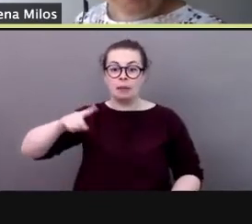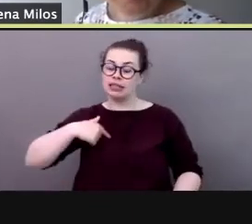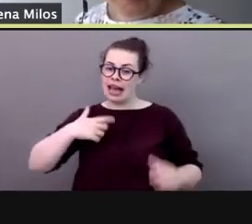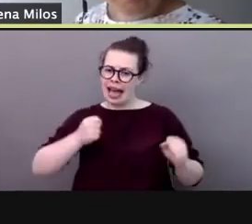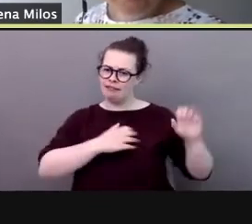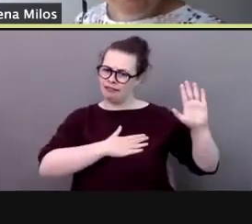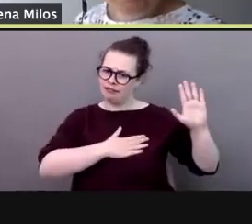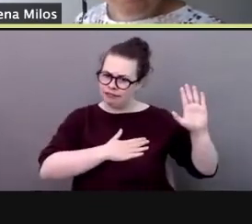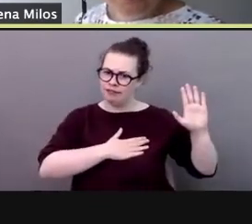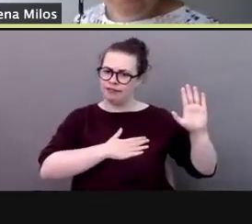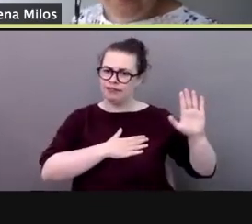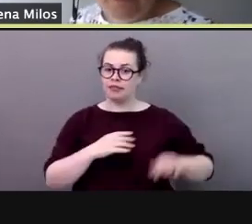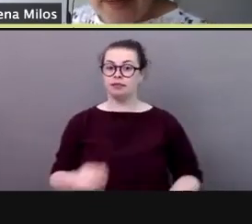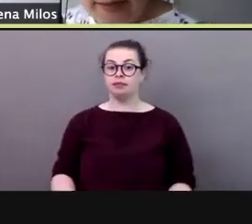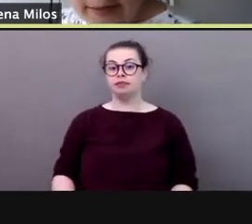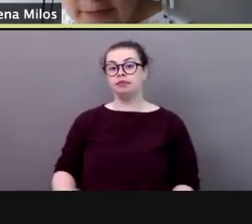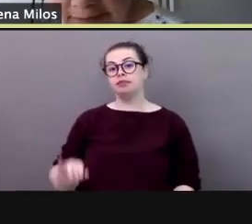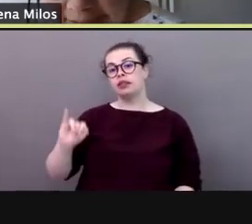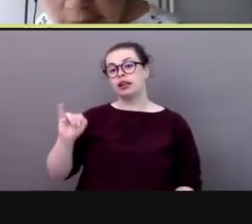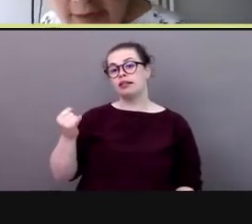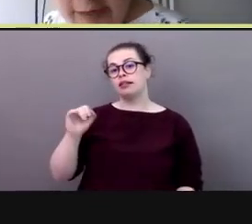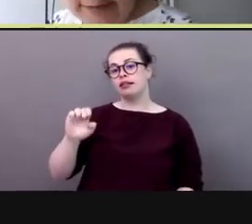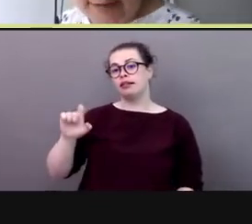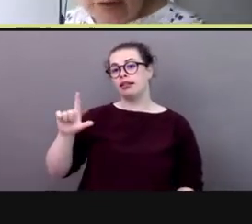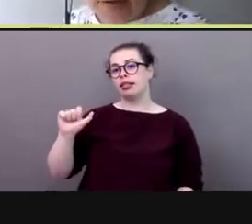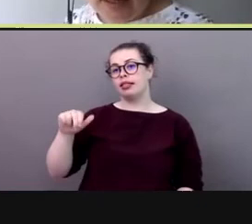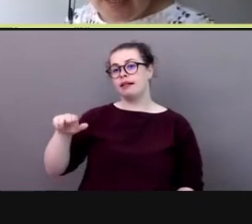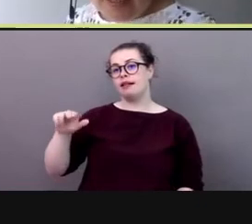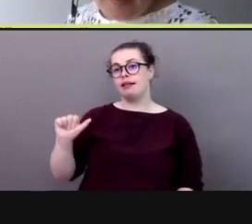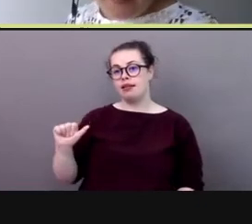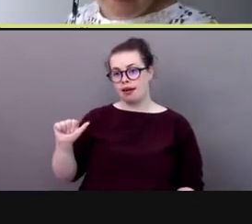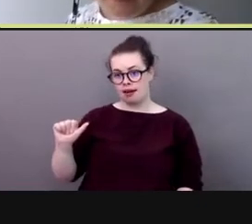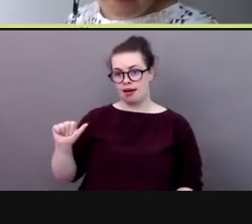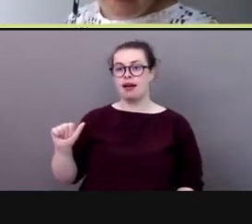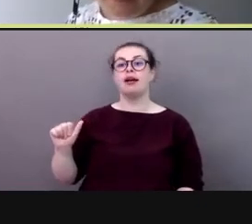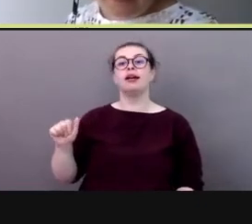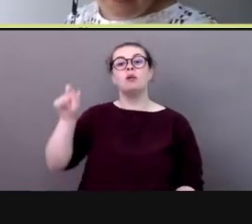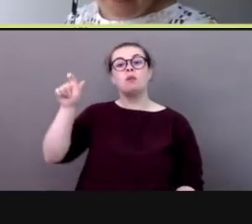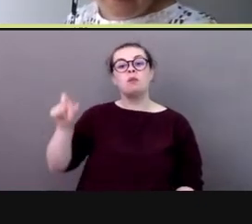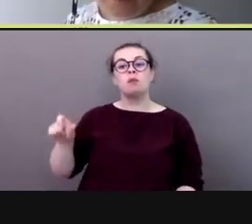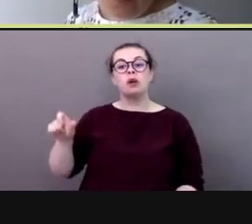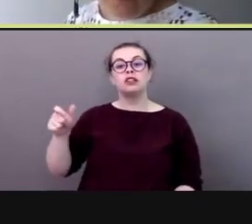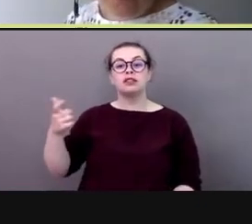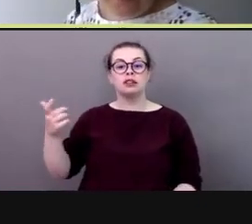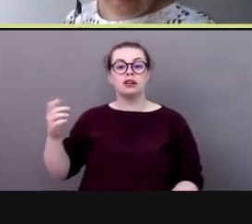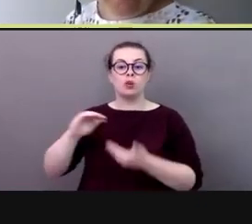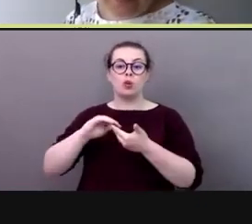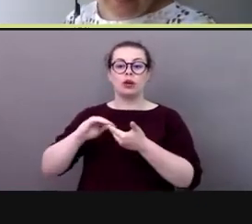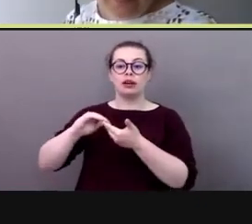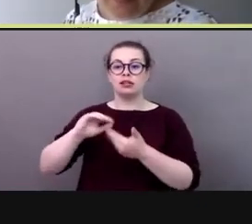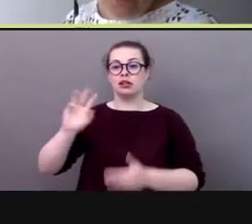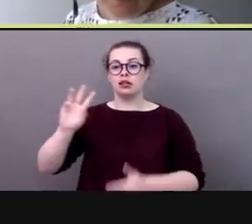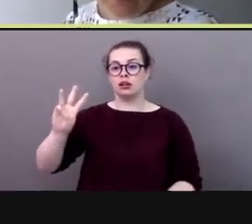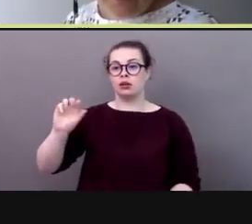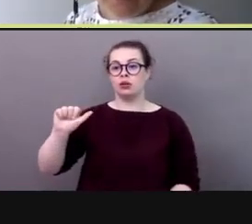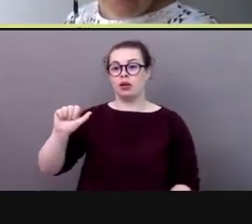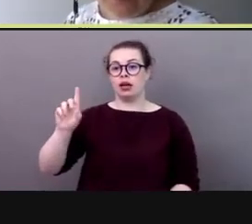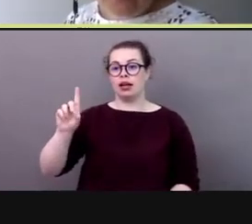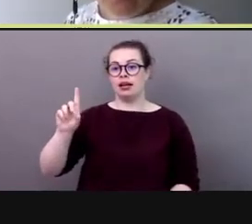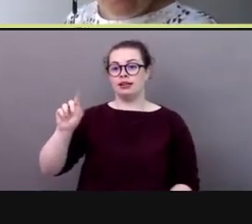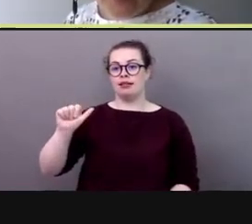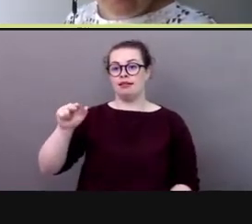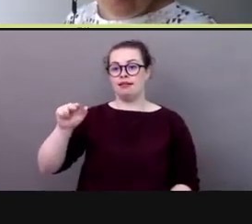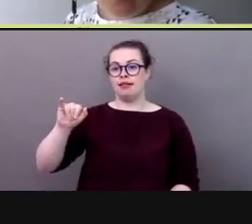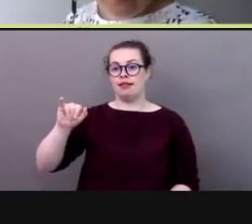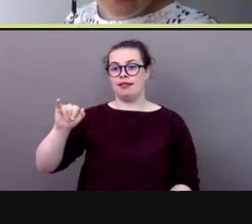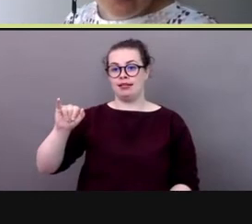Along those lines, Gaëlle, there is a question from Madani Relief Organization, but it's more for ICVA. Whether ICVA is